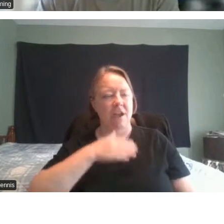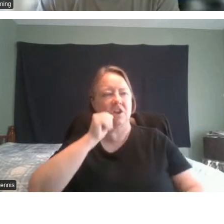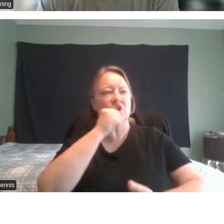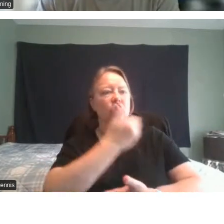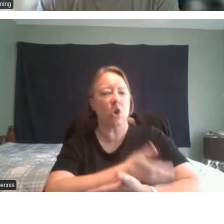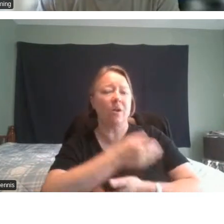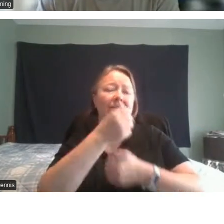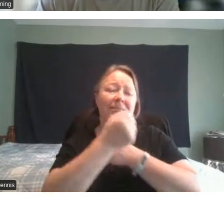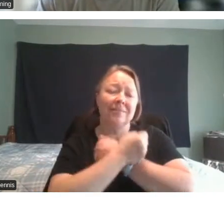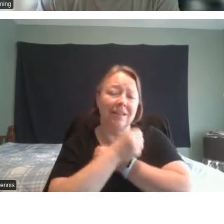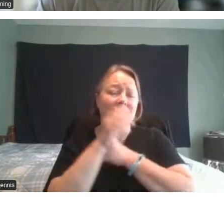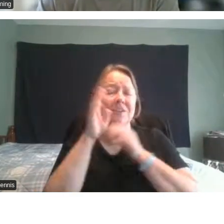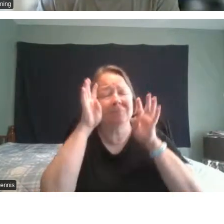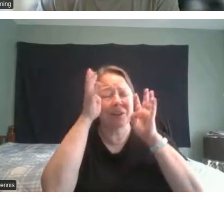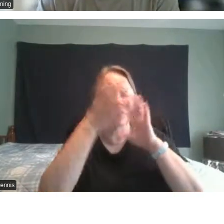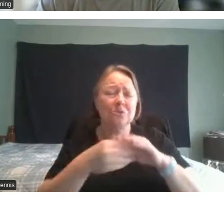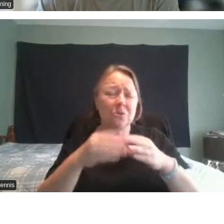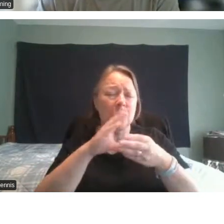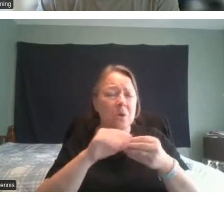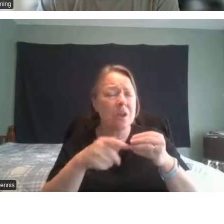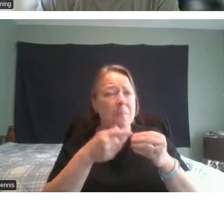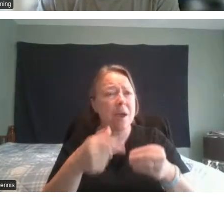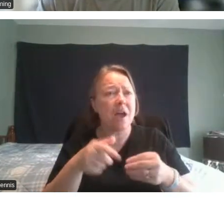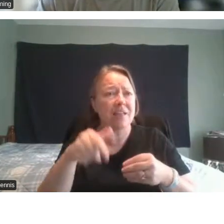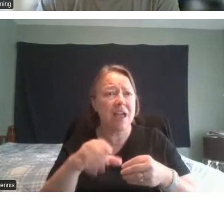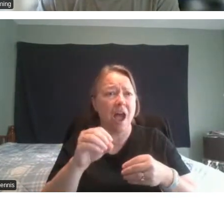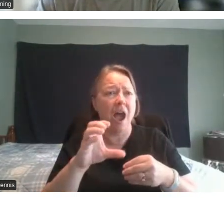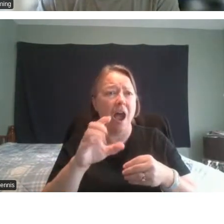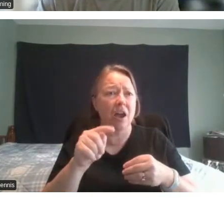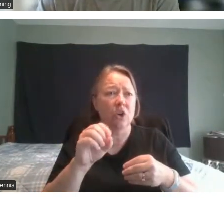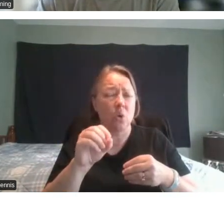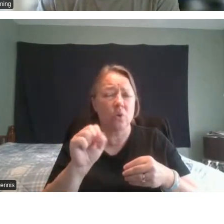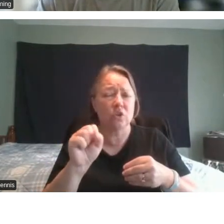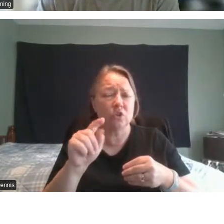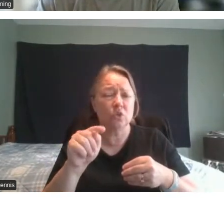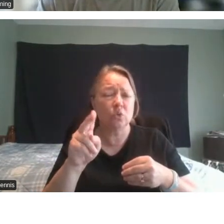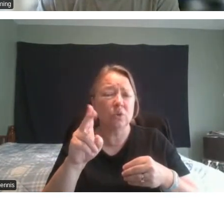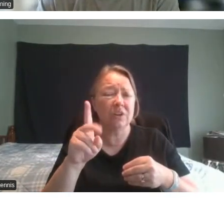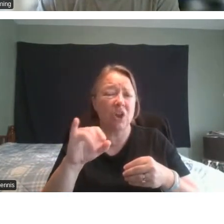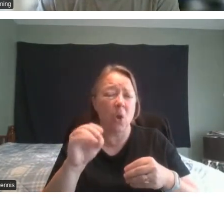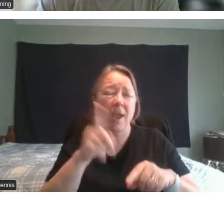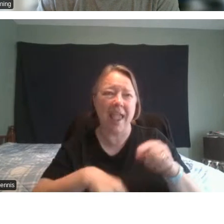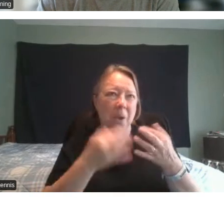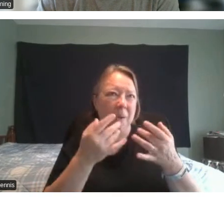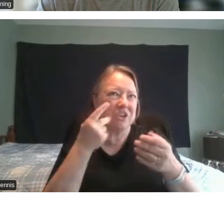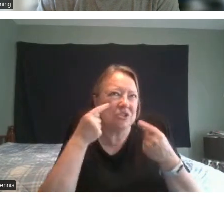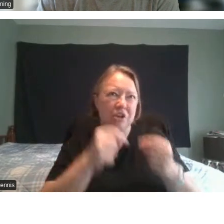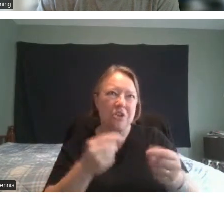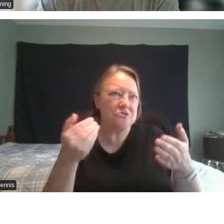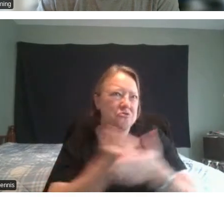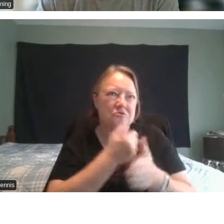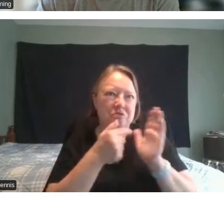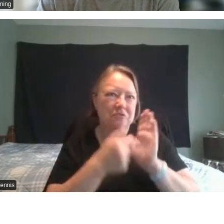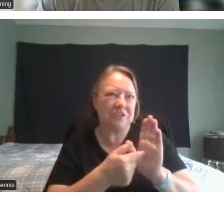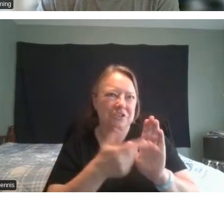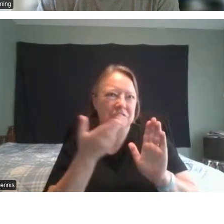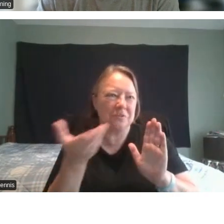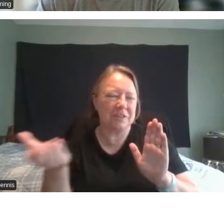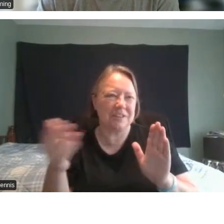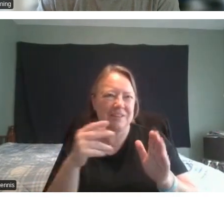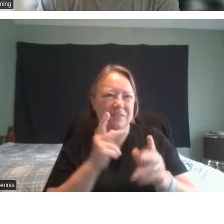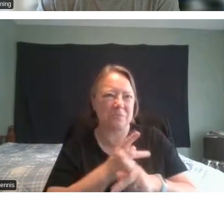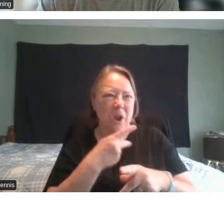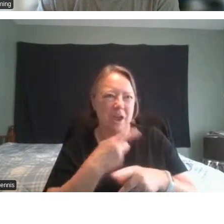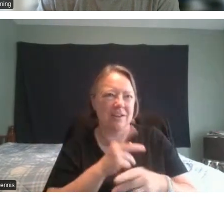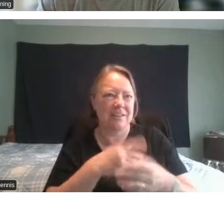loves creating stories with OctoStudio. Can't wait to try these new features with her to create projects that interact with